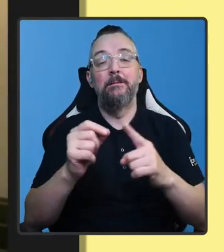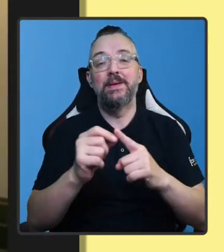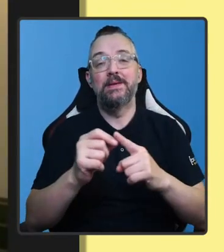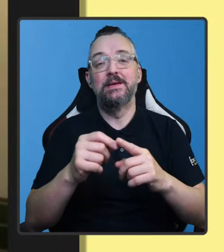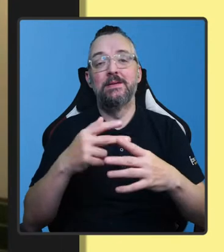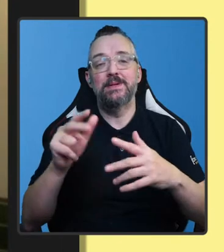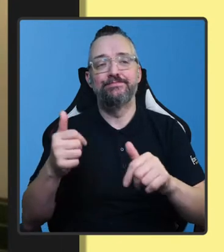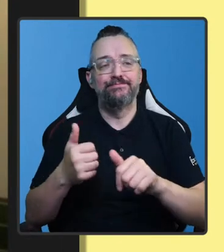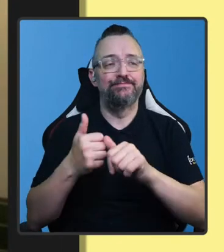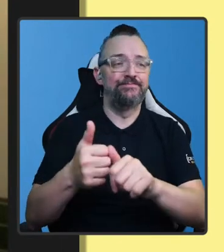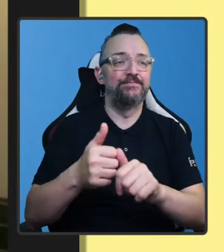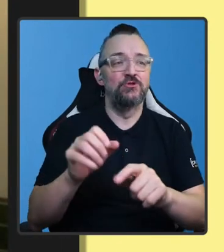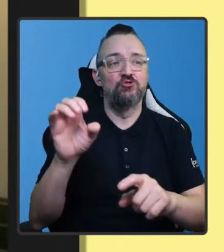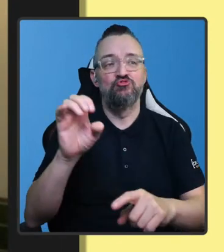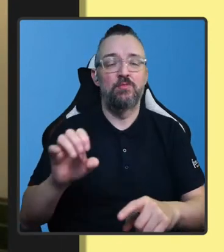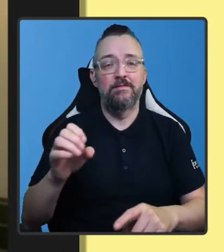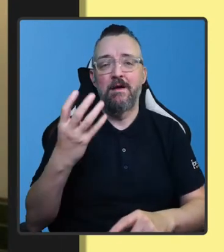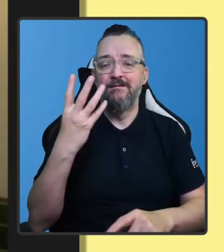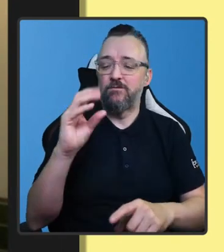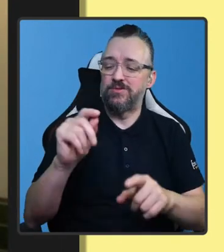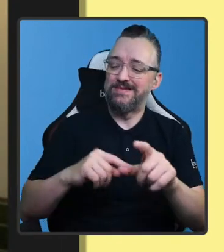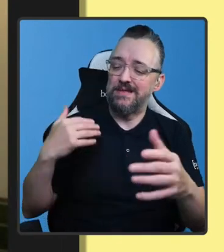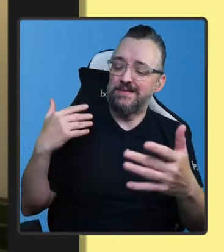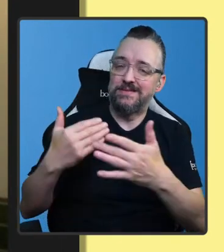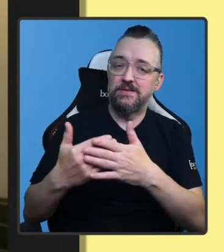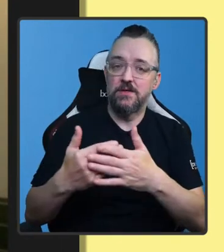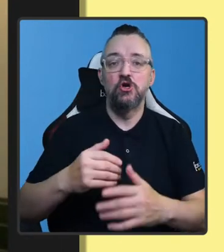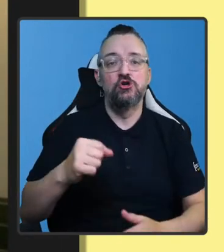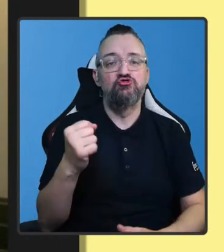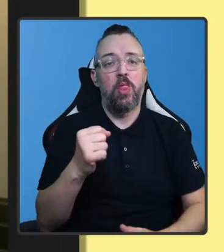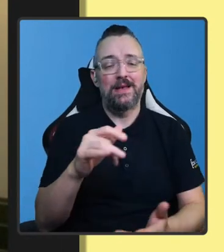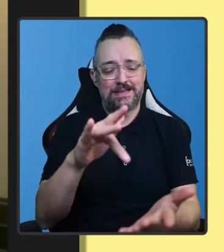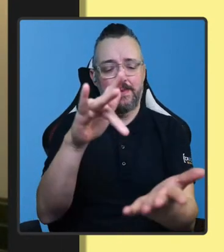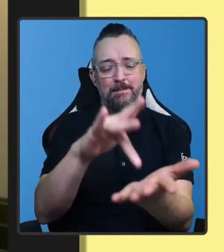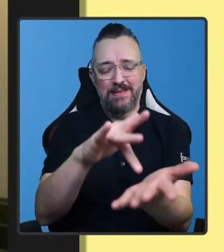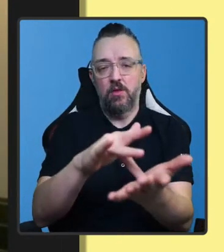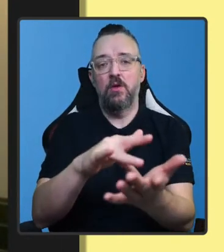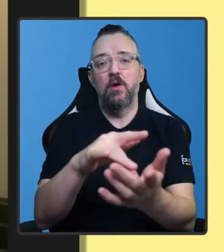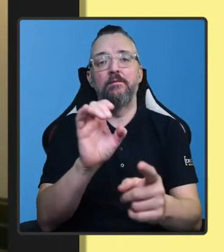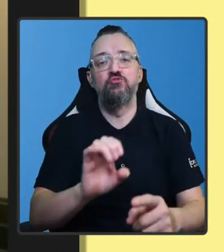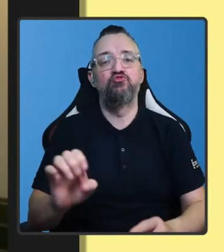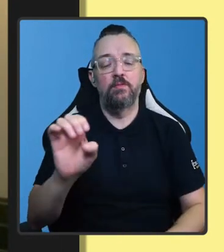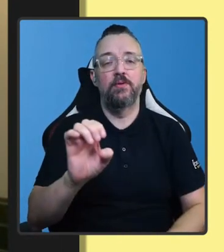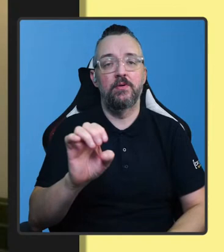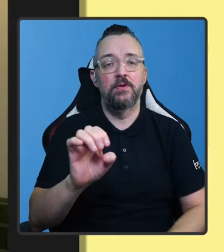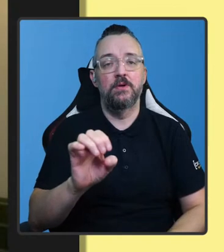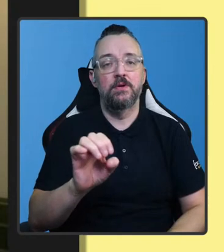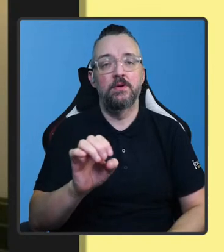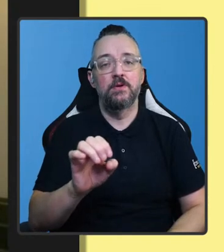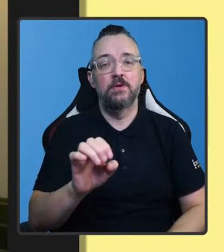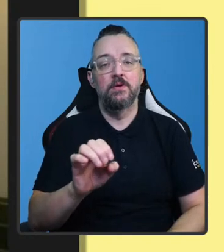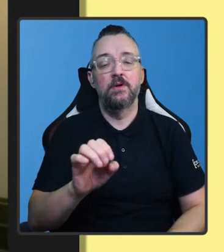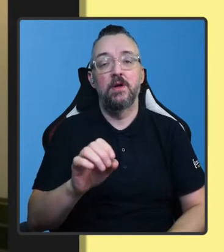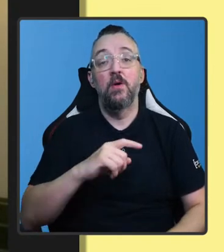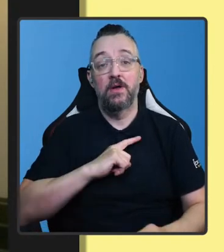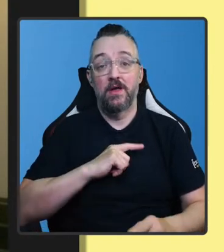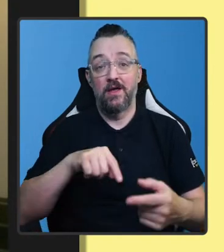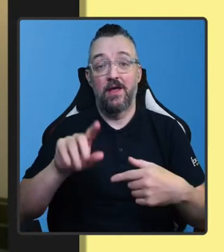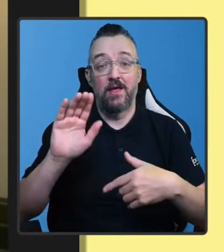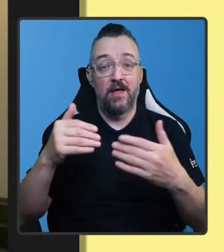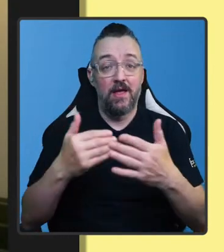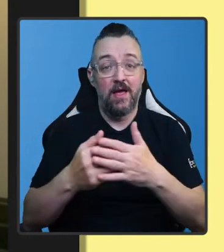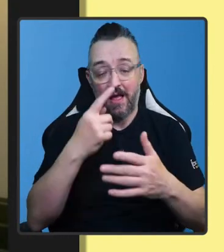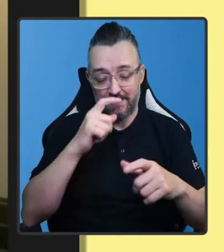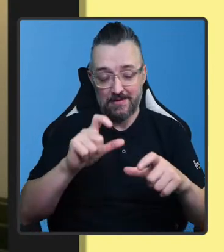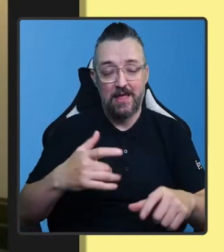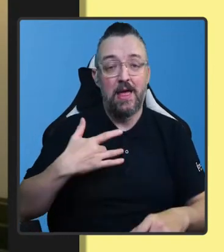Europe for 40 years. Scotland is at the heart of Europe. From estating voting right to 16 years old and to all who live here, to